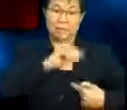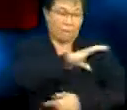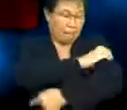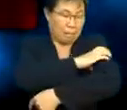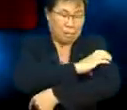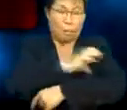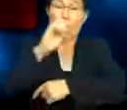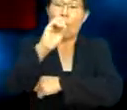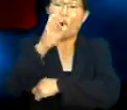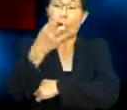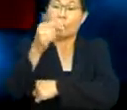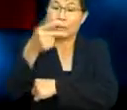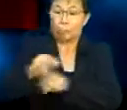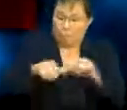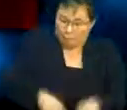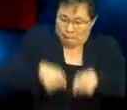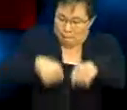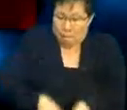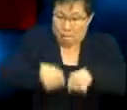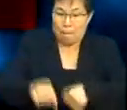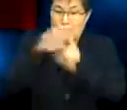The heart is a muscled organ